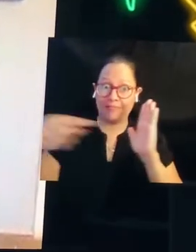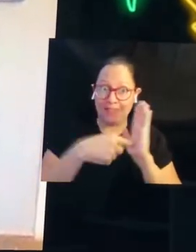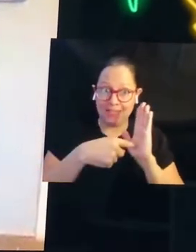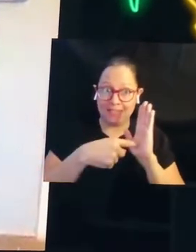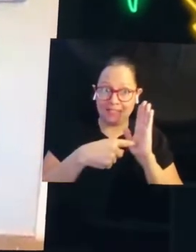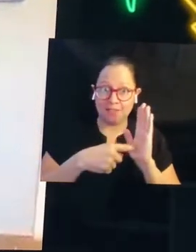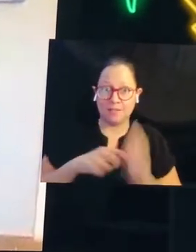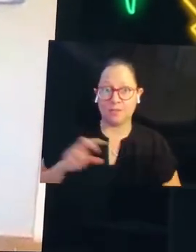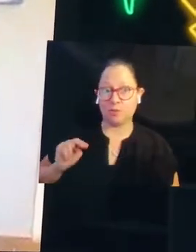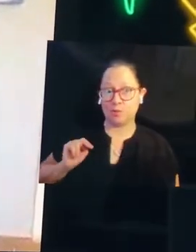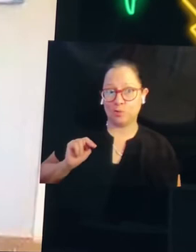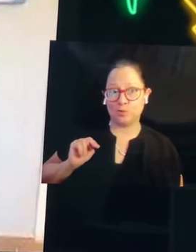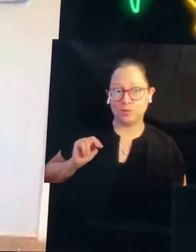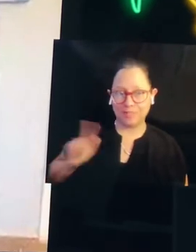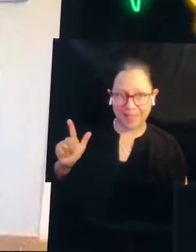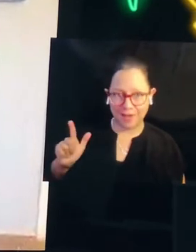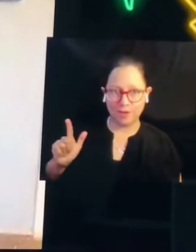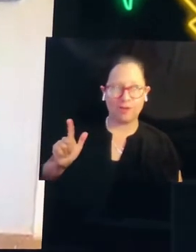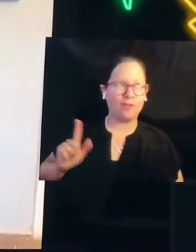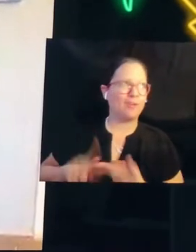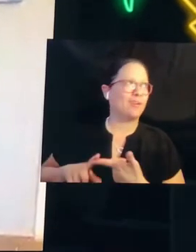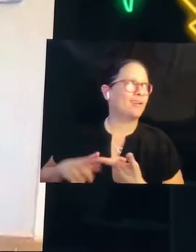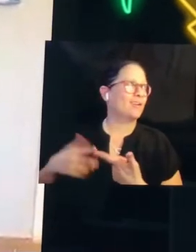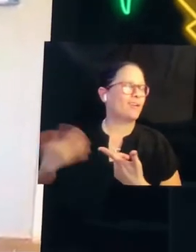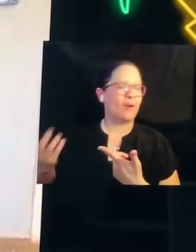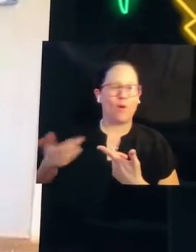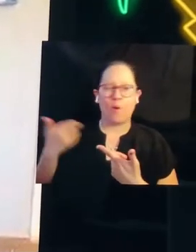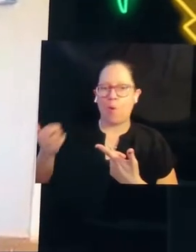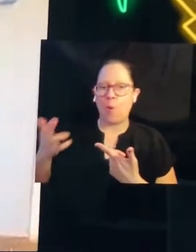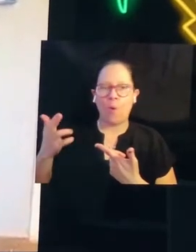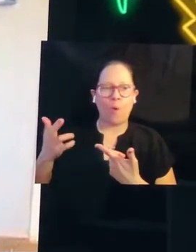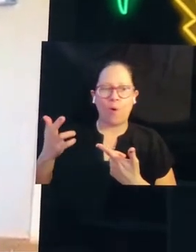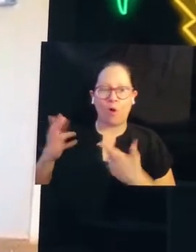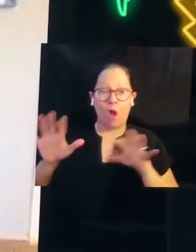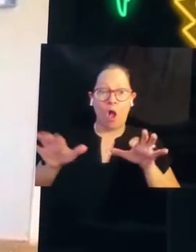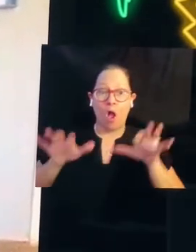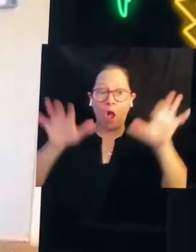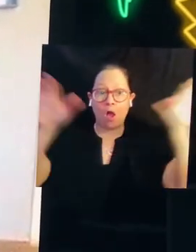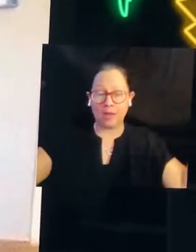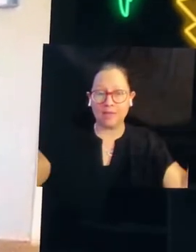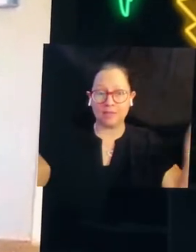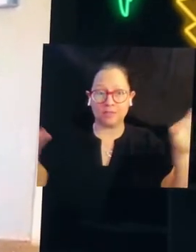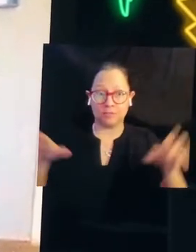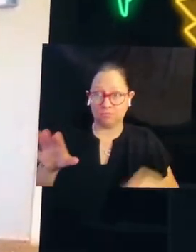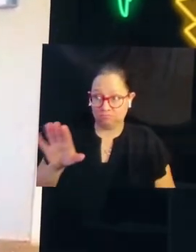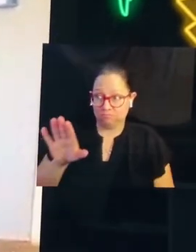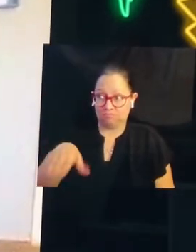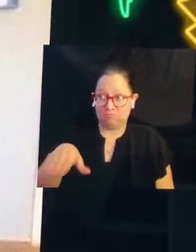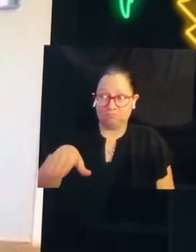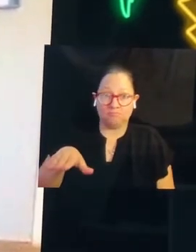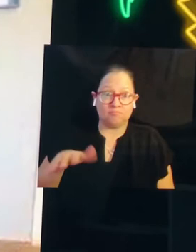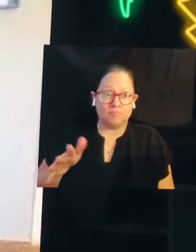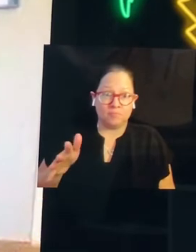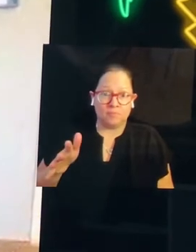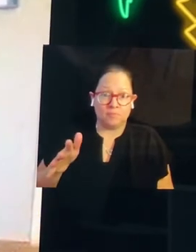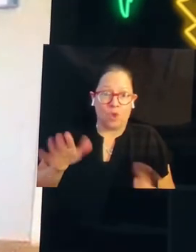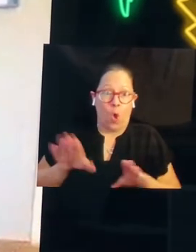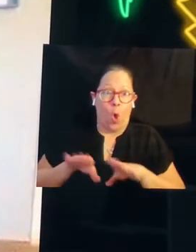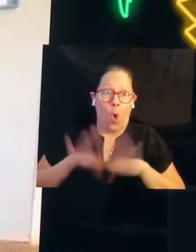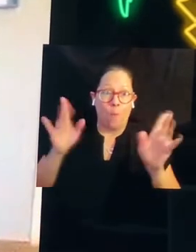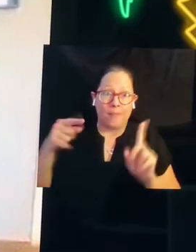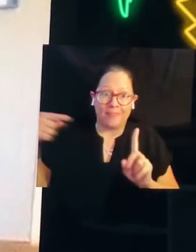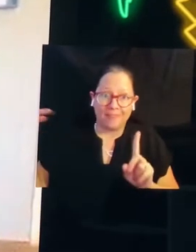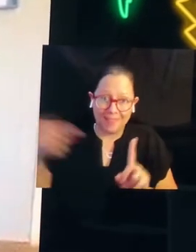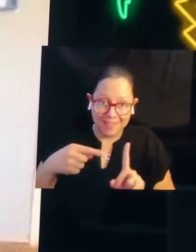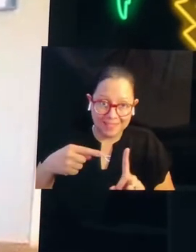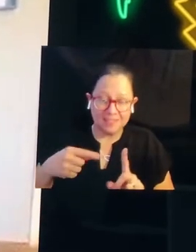you're communicating with your audience, you know, you want to open this. And to journalists,